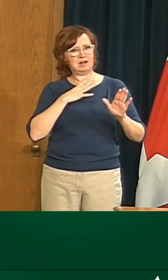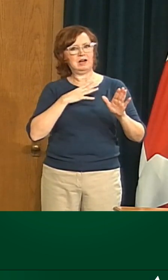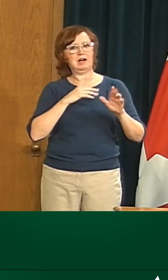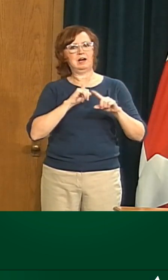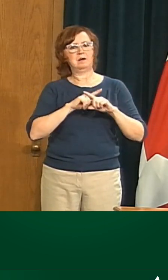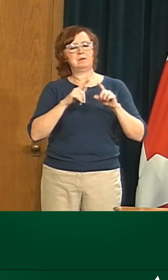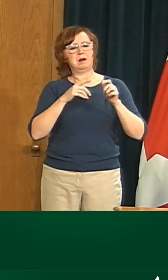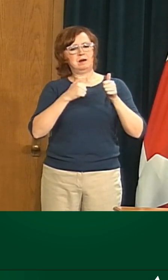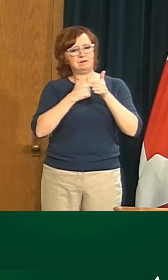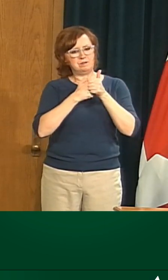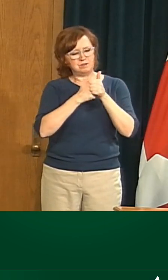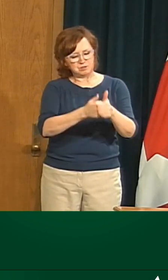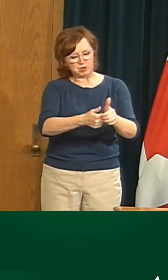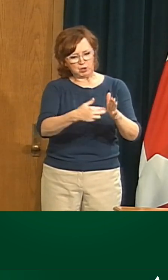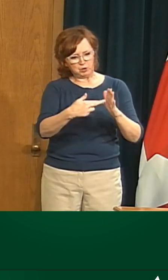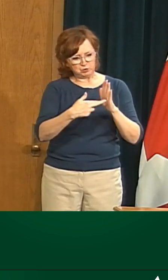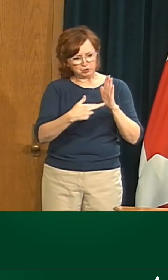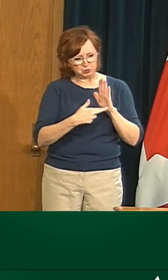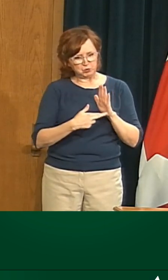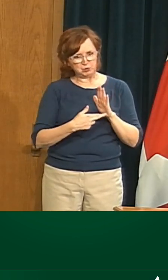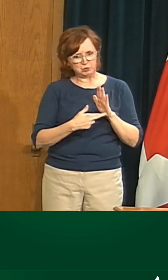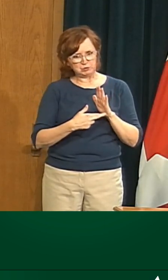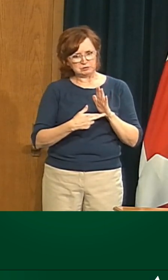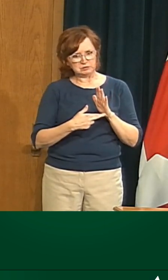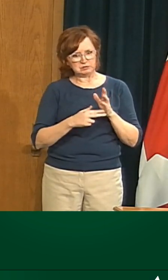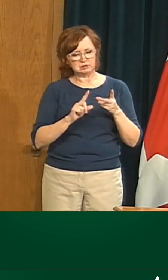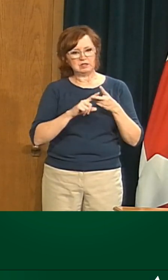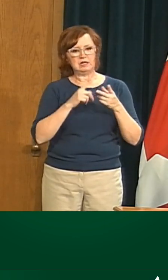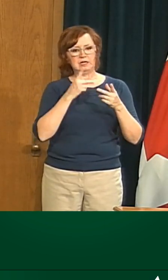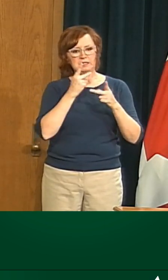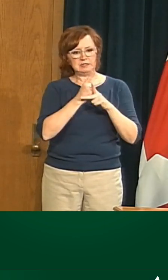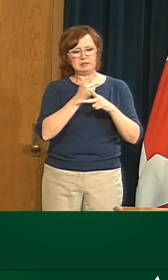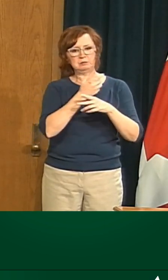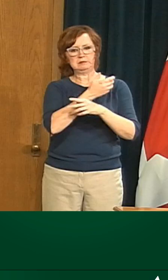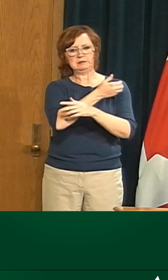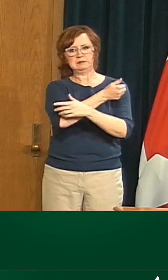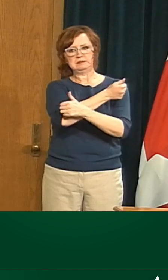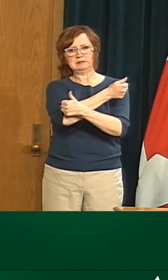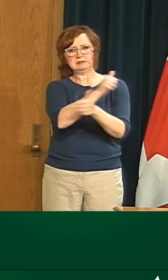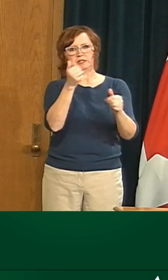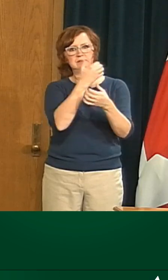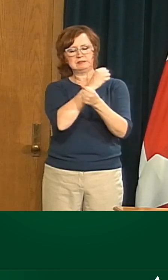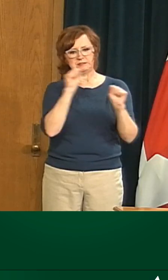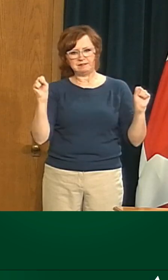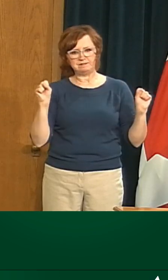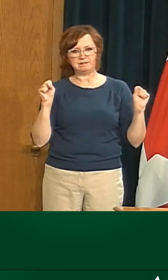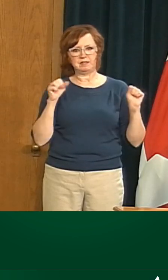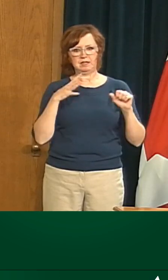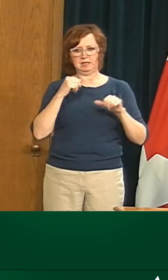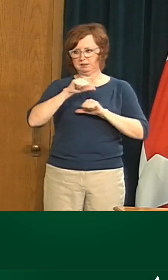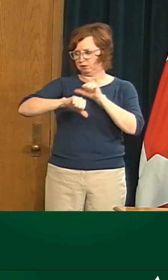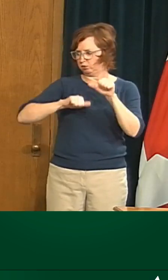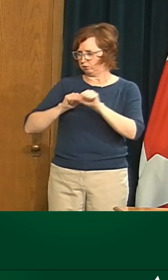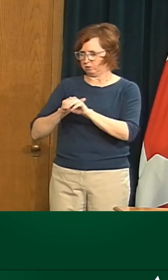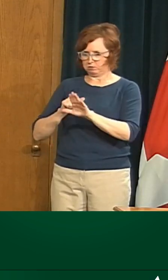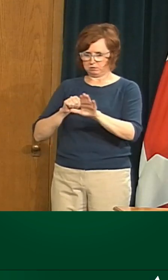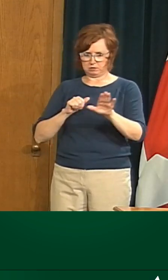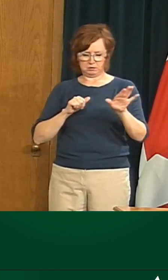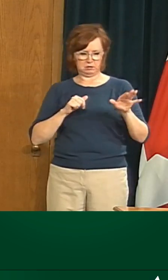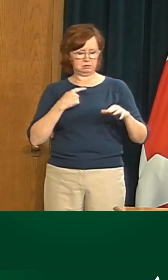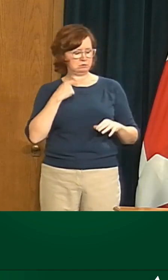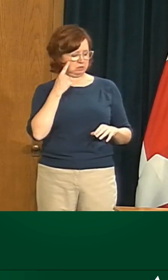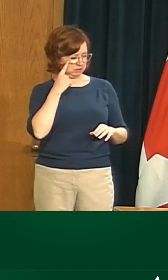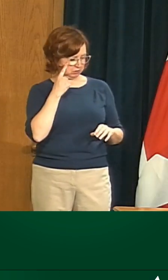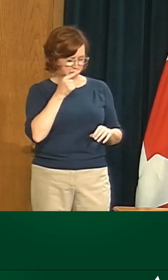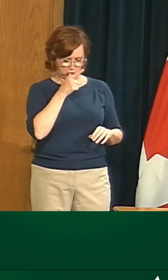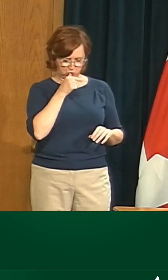practice good physical distancing to keep yourself safe, but also to keep those around you safe. You should always be thinking of who I've come in